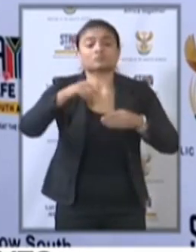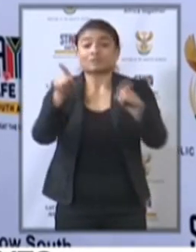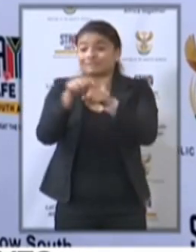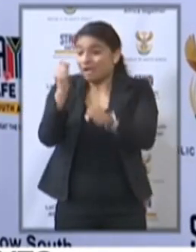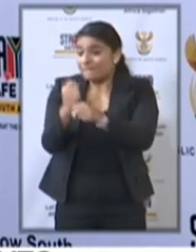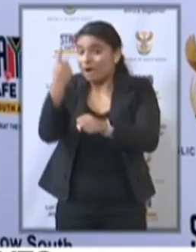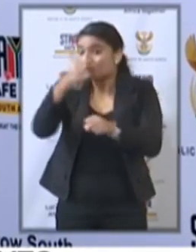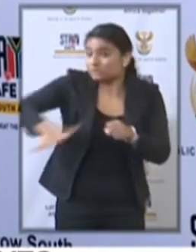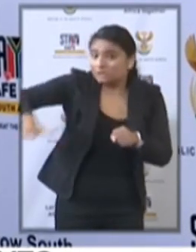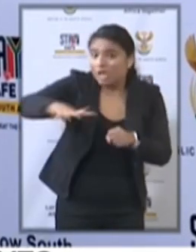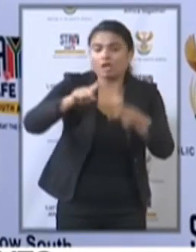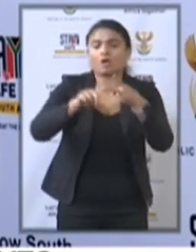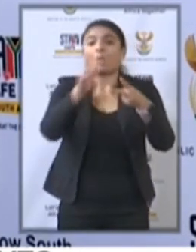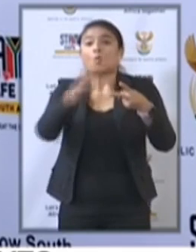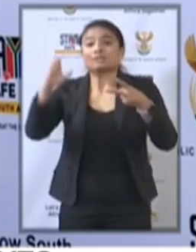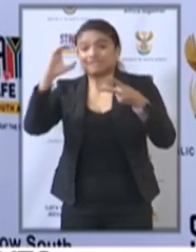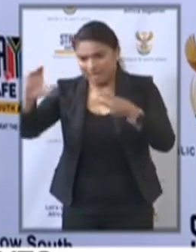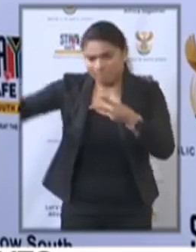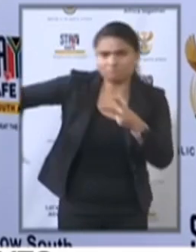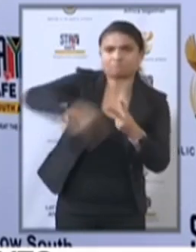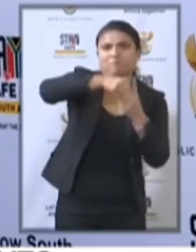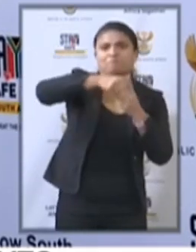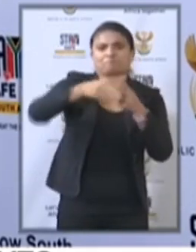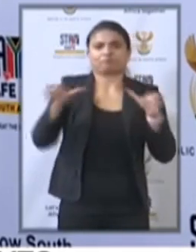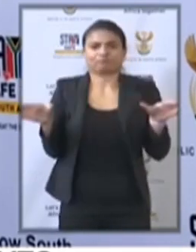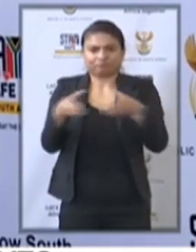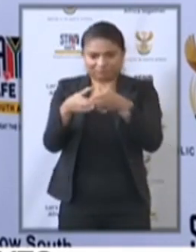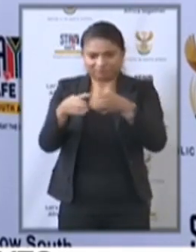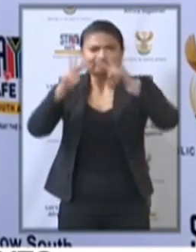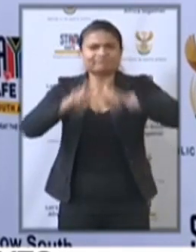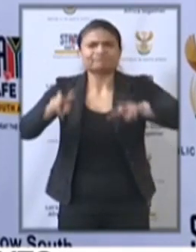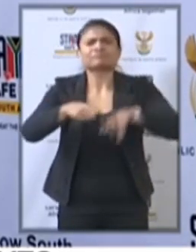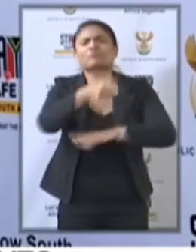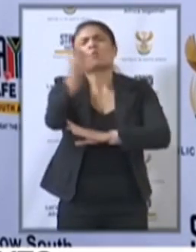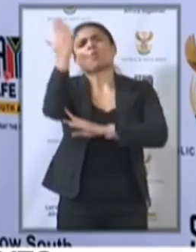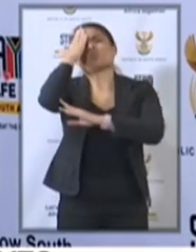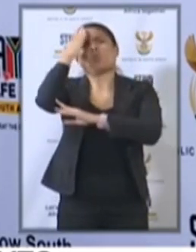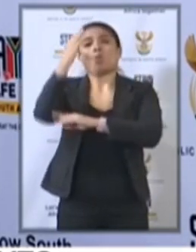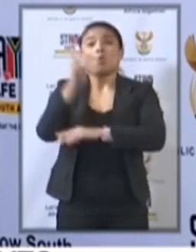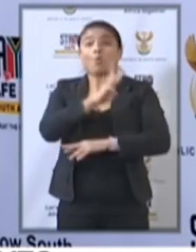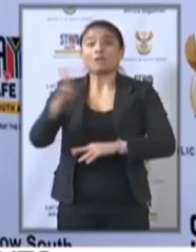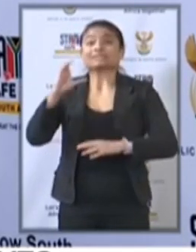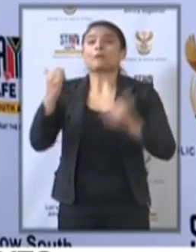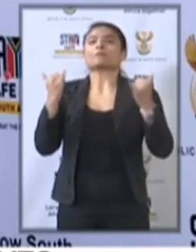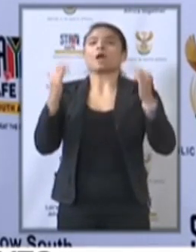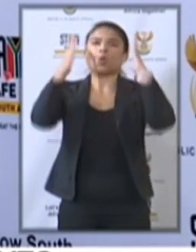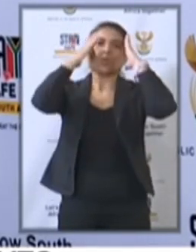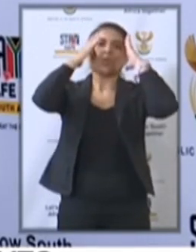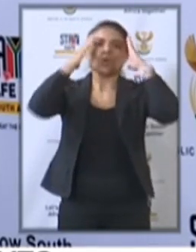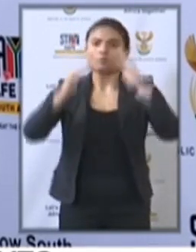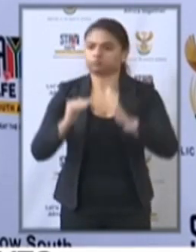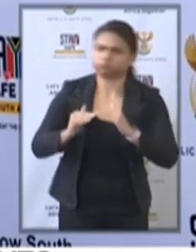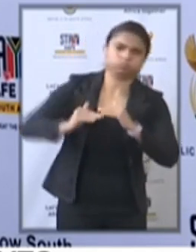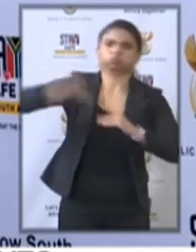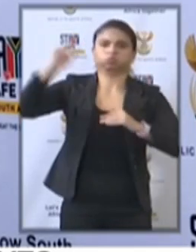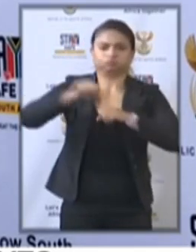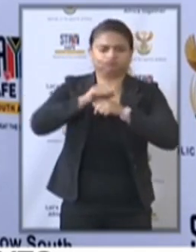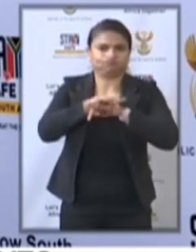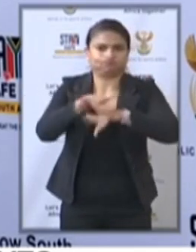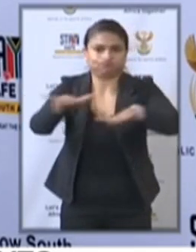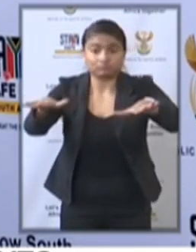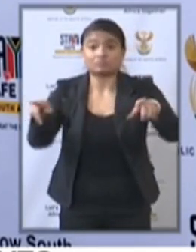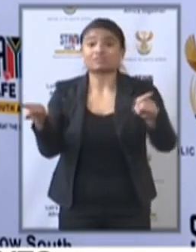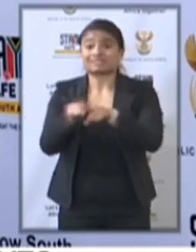provinces. Western Cape, as we know, has been our epicenter, and Gauteng is now threatening to become the